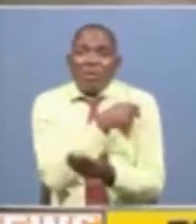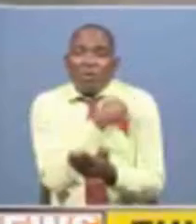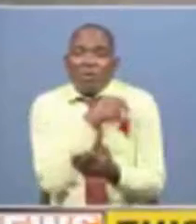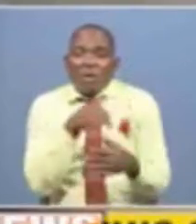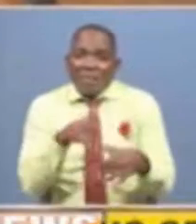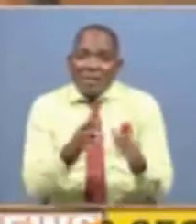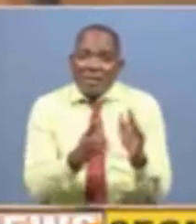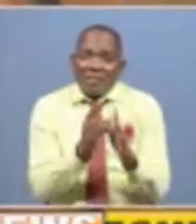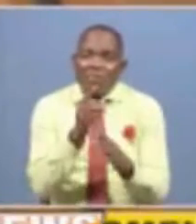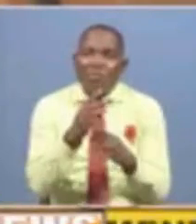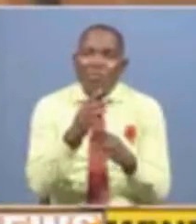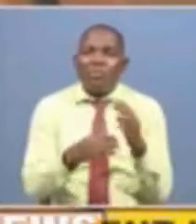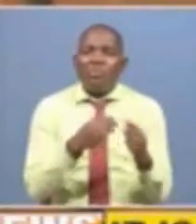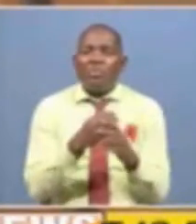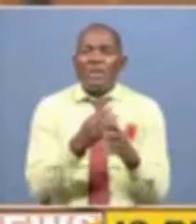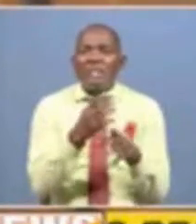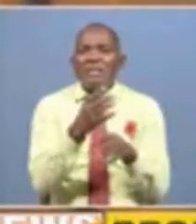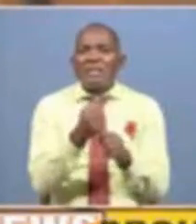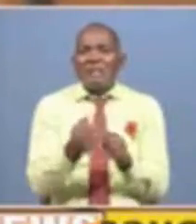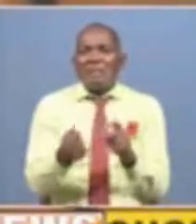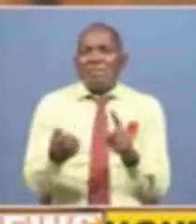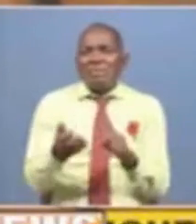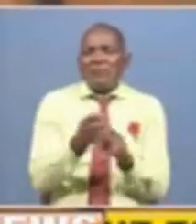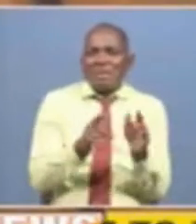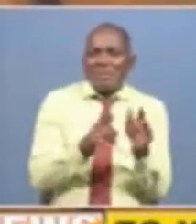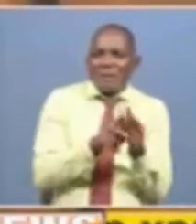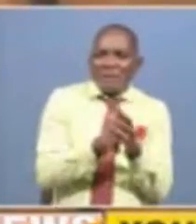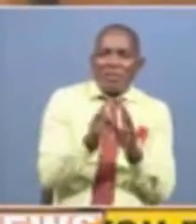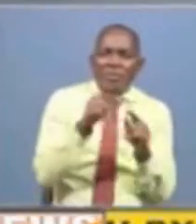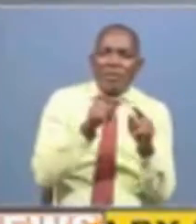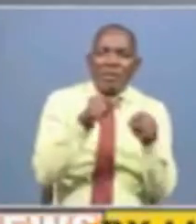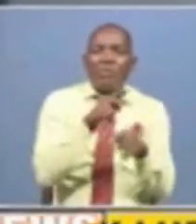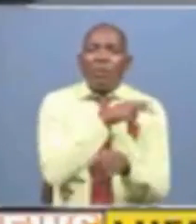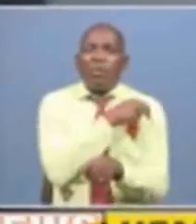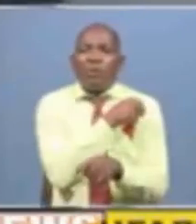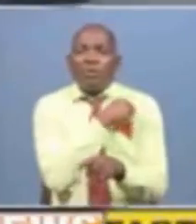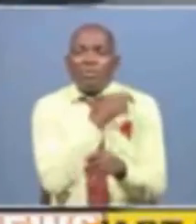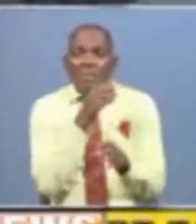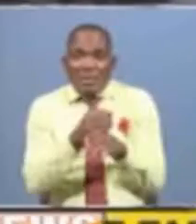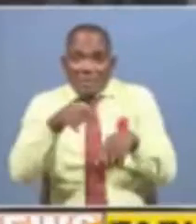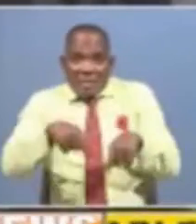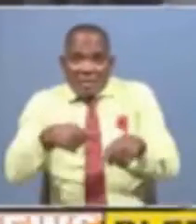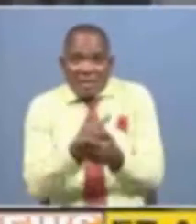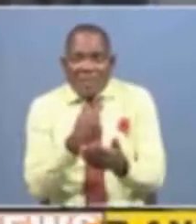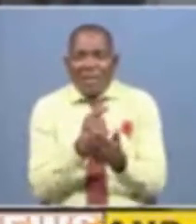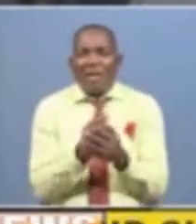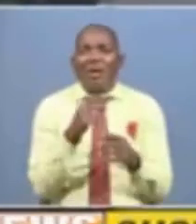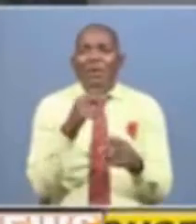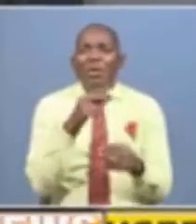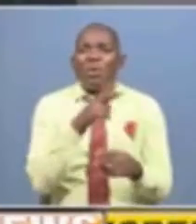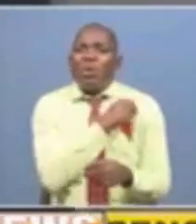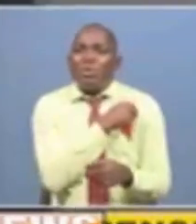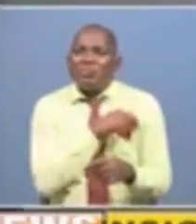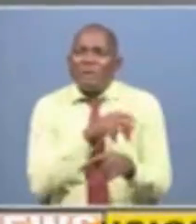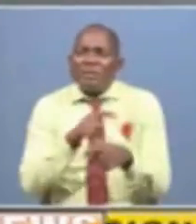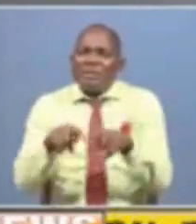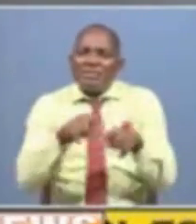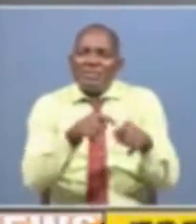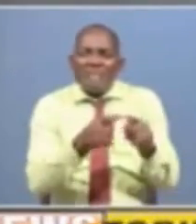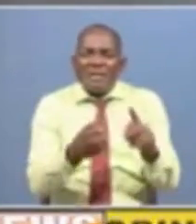world acquire infections while seeking treatment. In Ghana, the burden of hospital-acquired